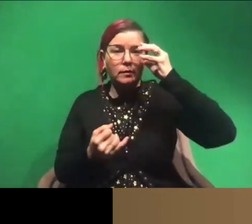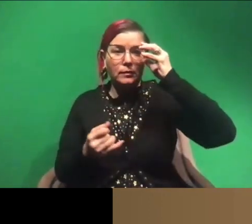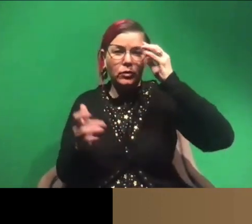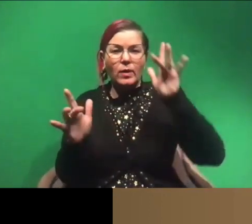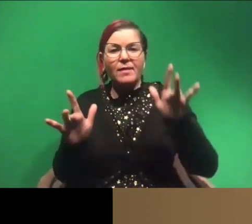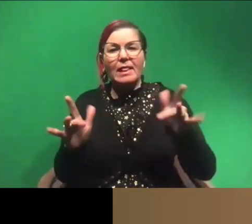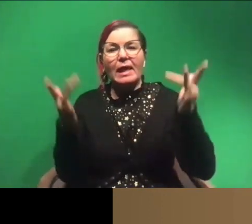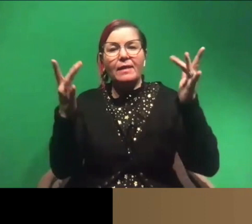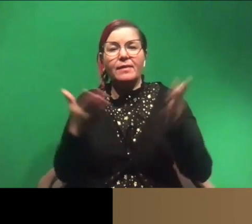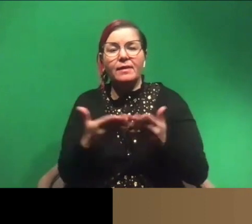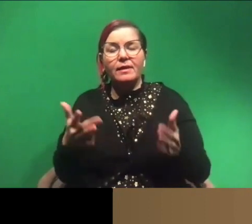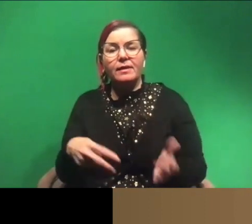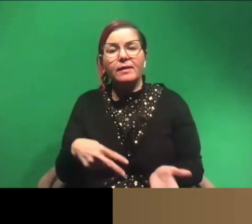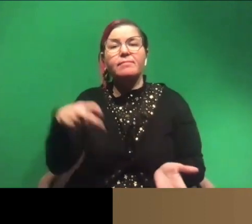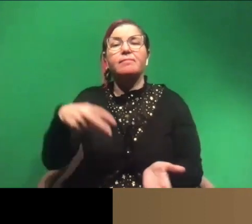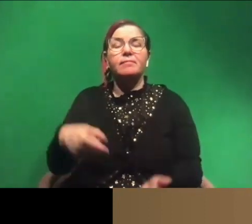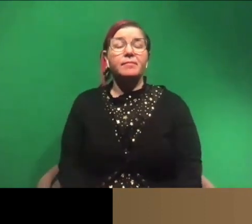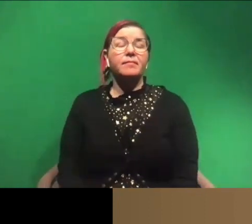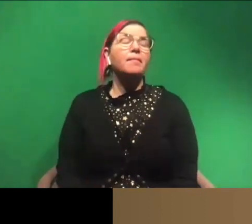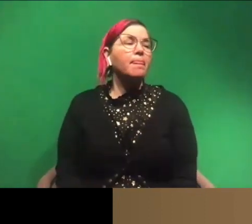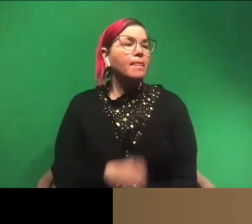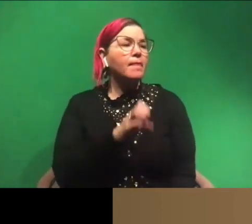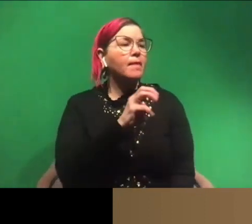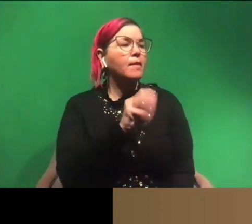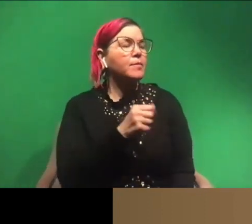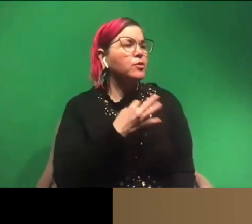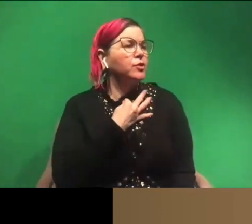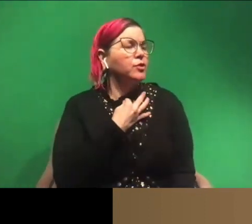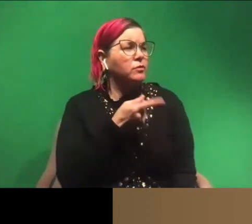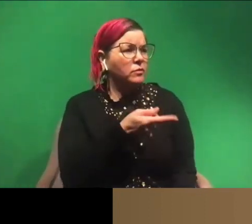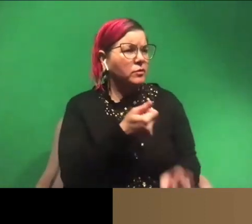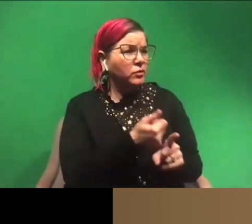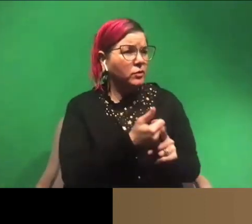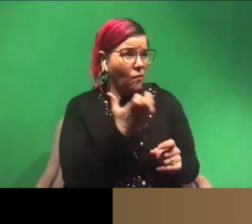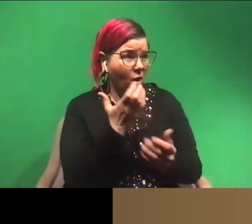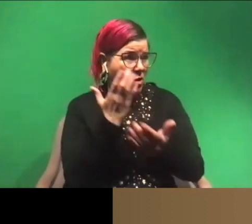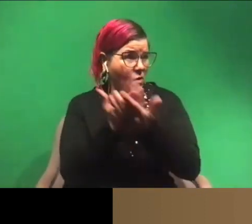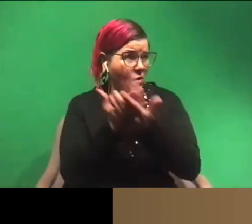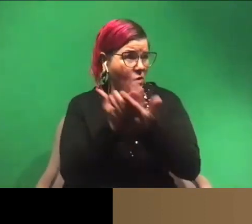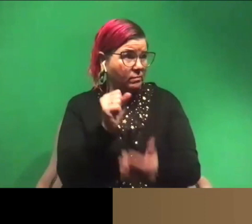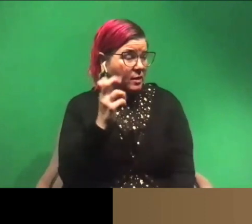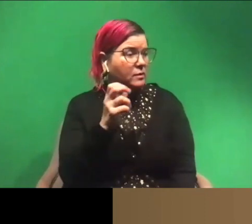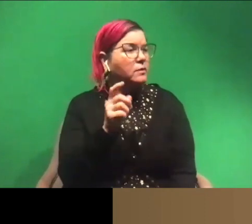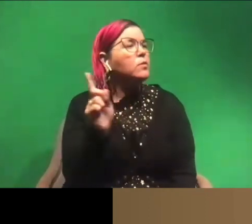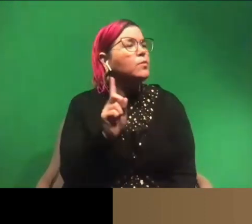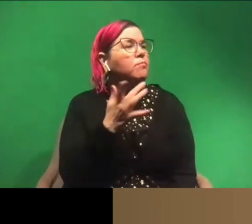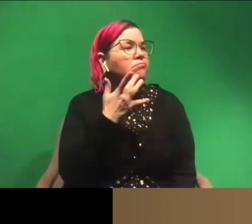load. Cool. Emma would like to know, do you want to go to space? And if so, where would you want to